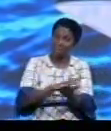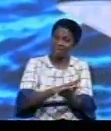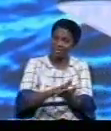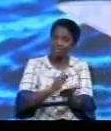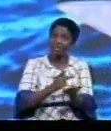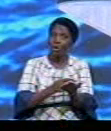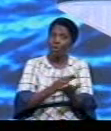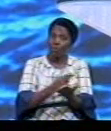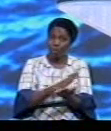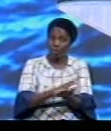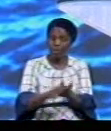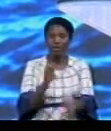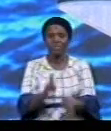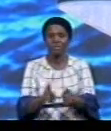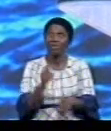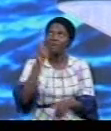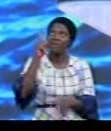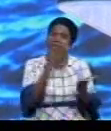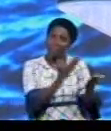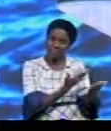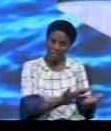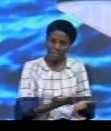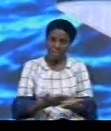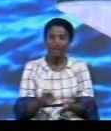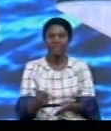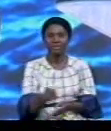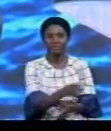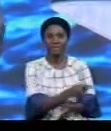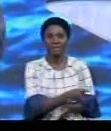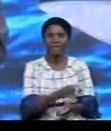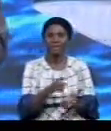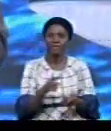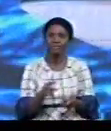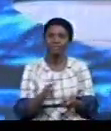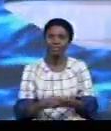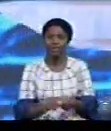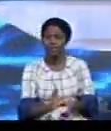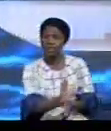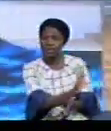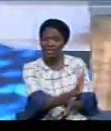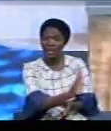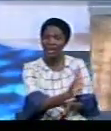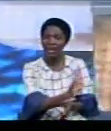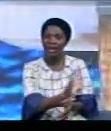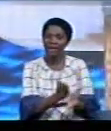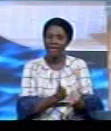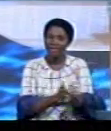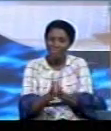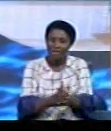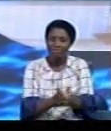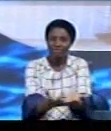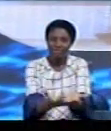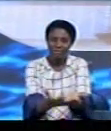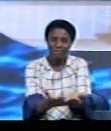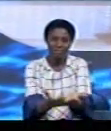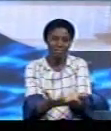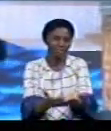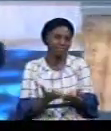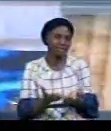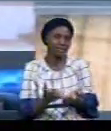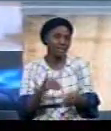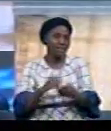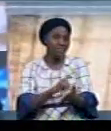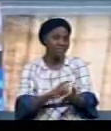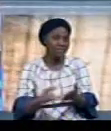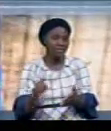people. He bringeth them unto their desired heaven. And then in verse 31,